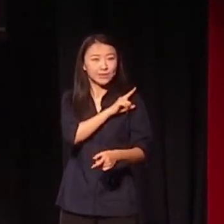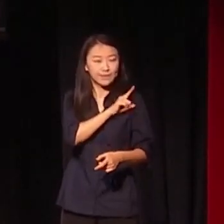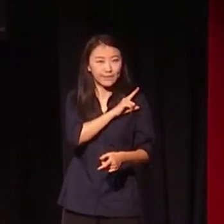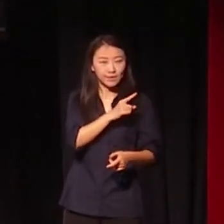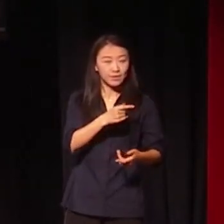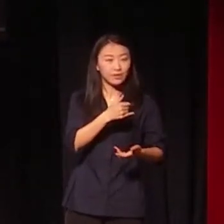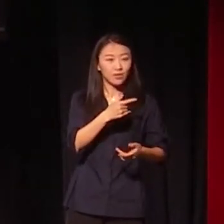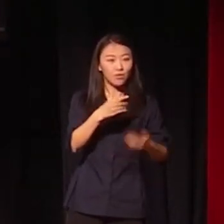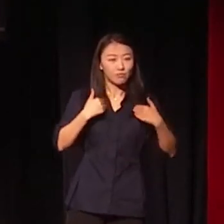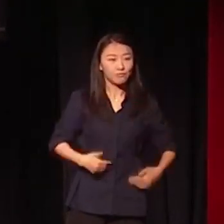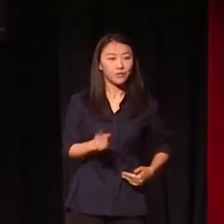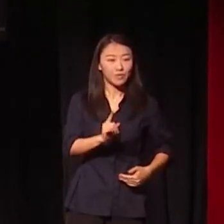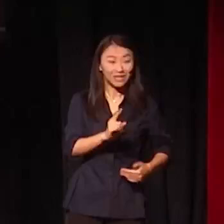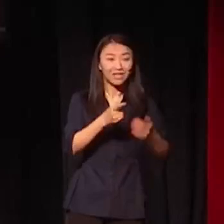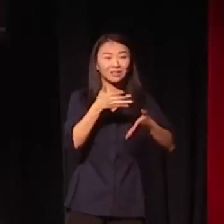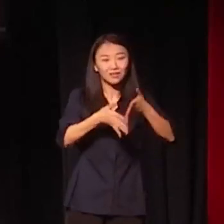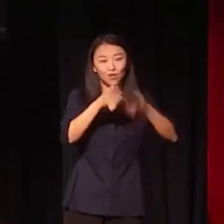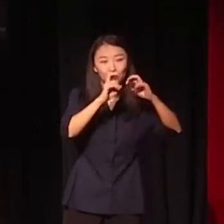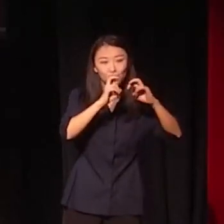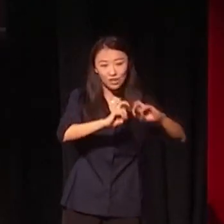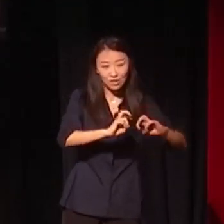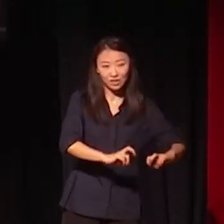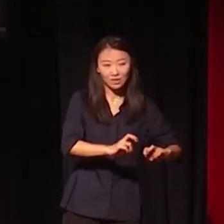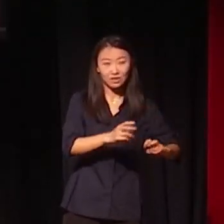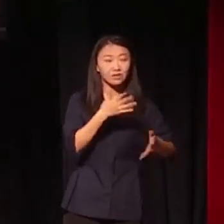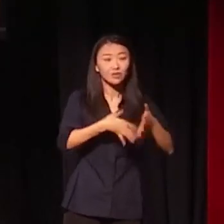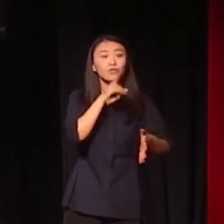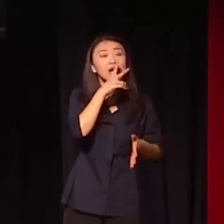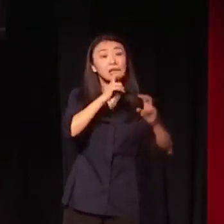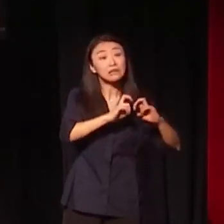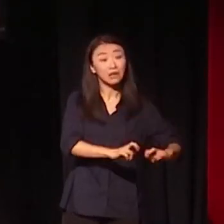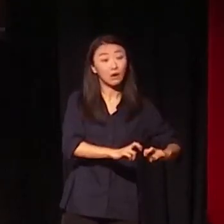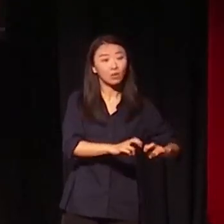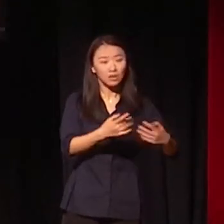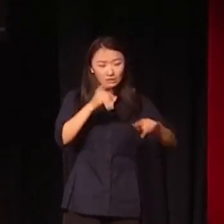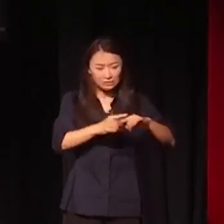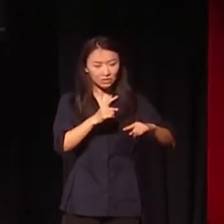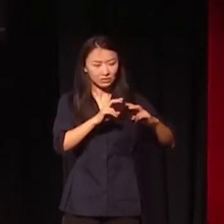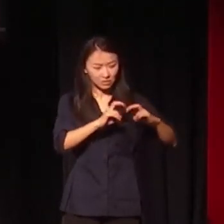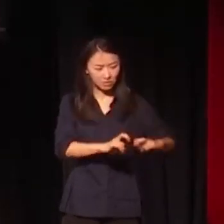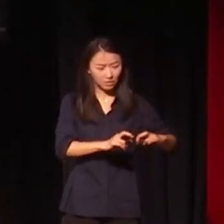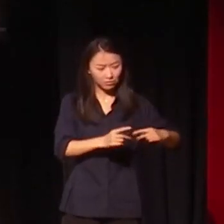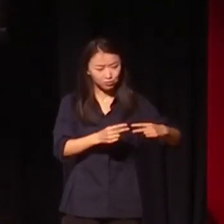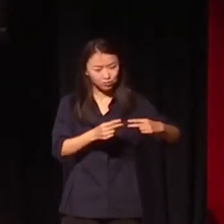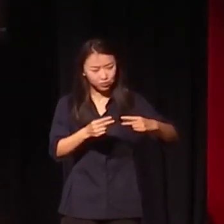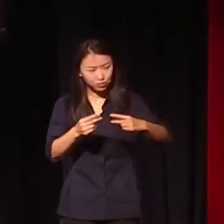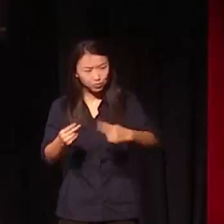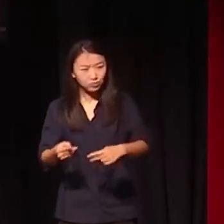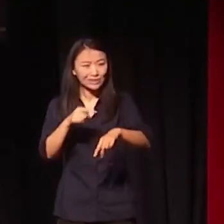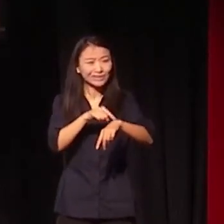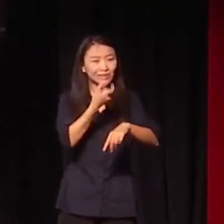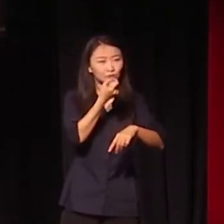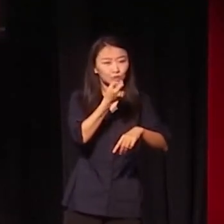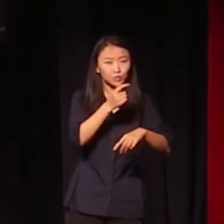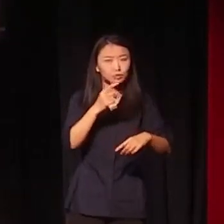language interpreting researcher, but over time, because of just the way that research interests evolve, over time I've become interested in